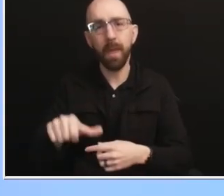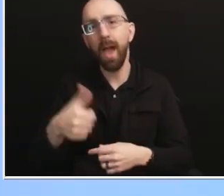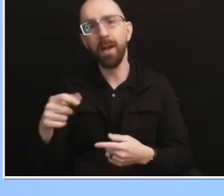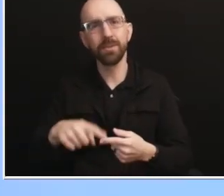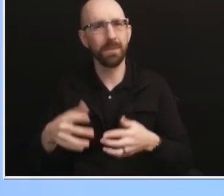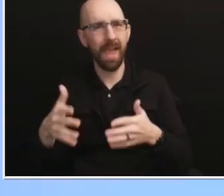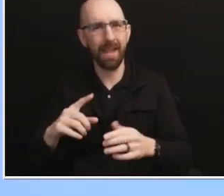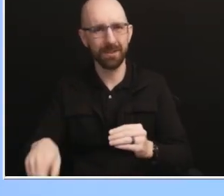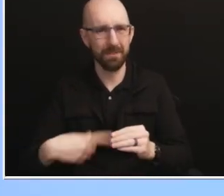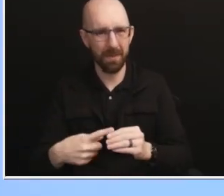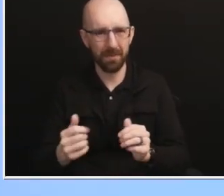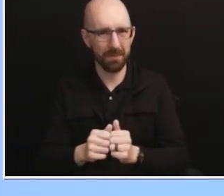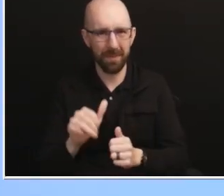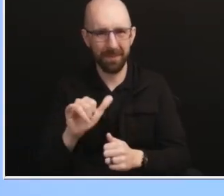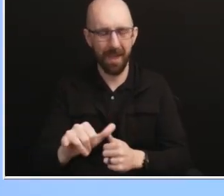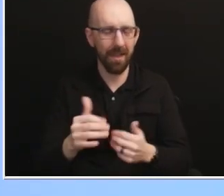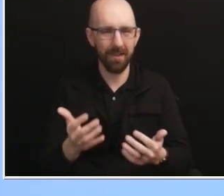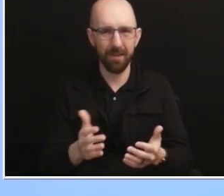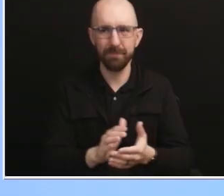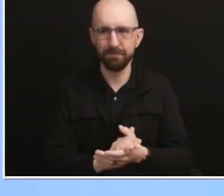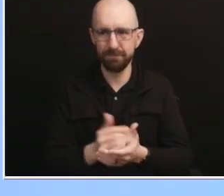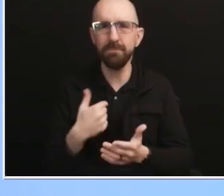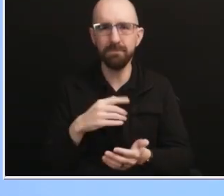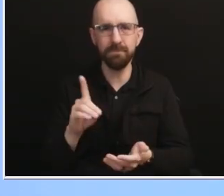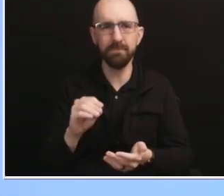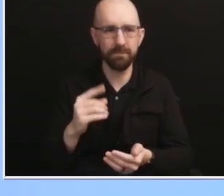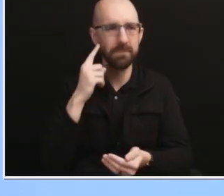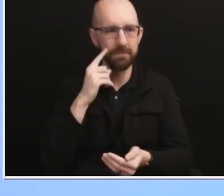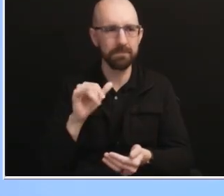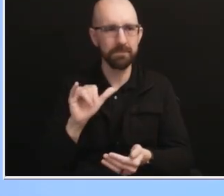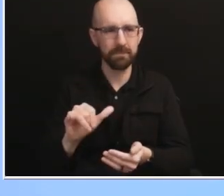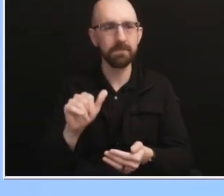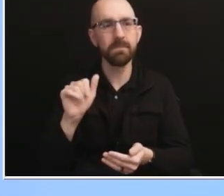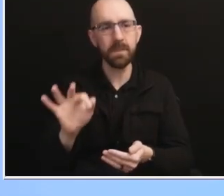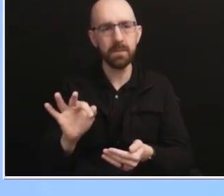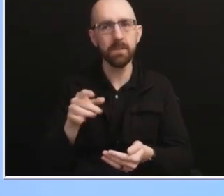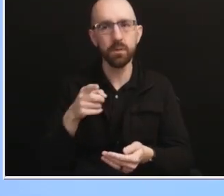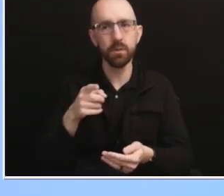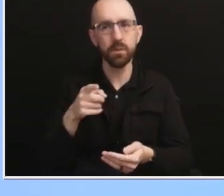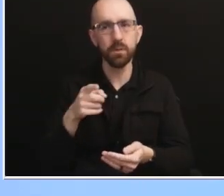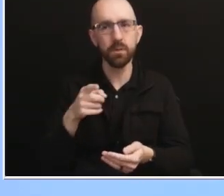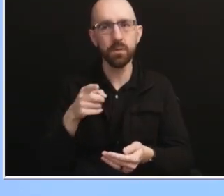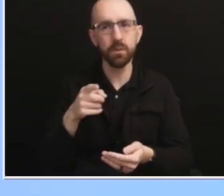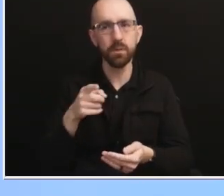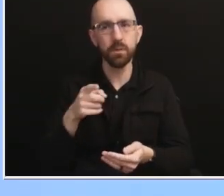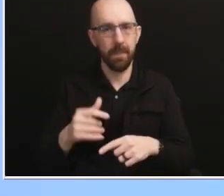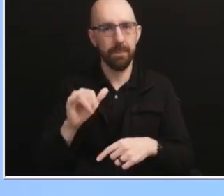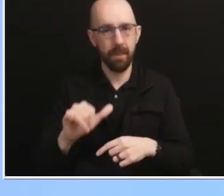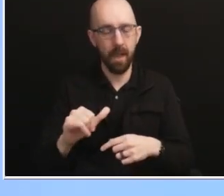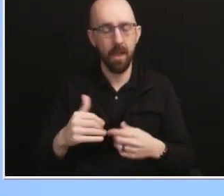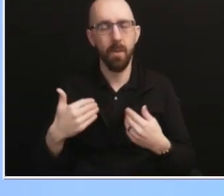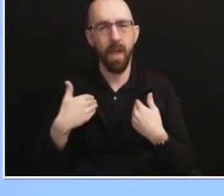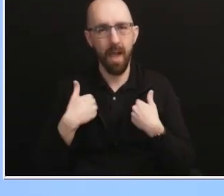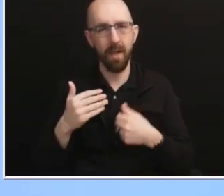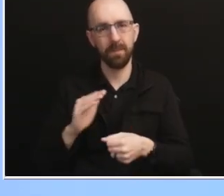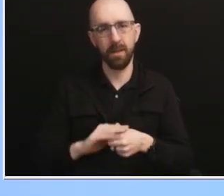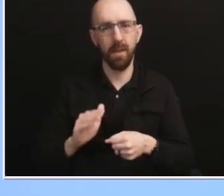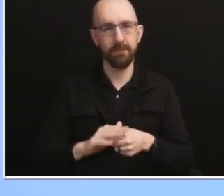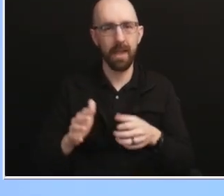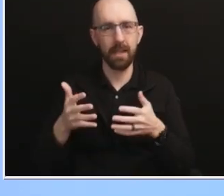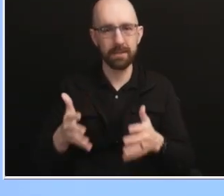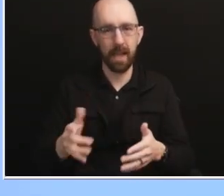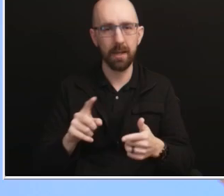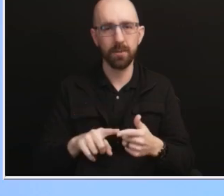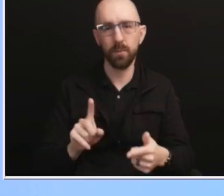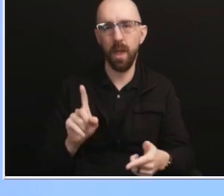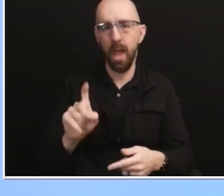this. I do think that if you're concerned about it and you're having enough anxiety to ask a question like